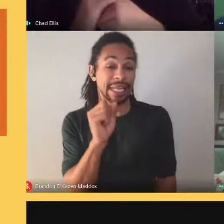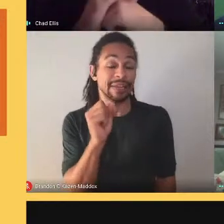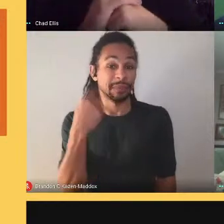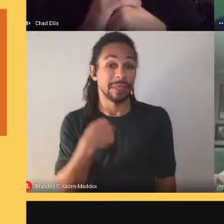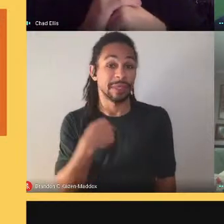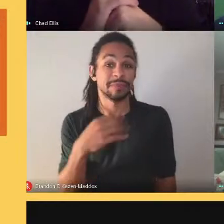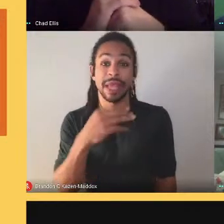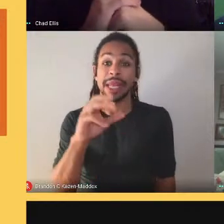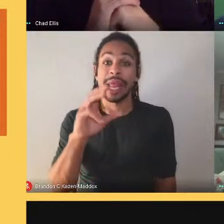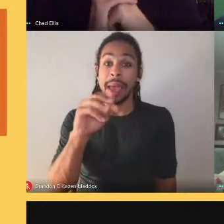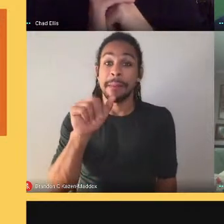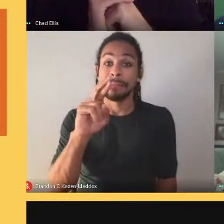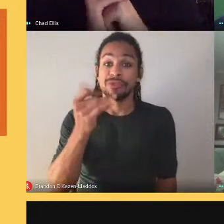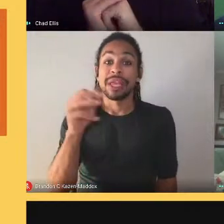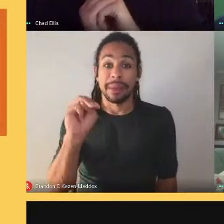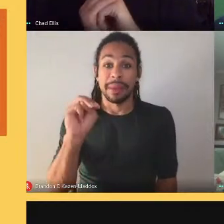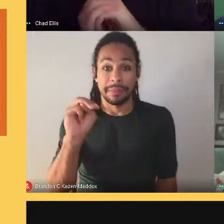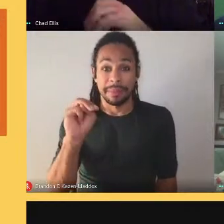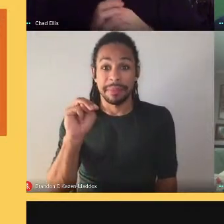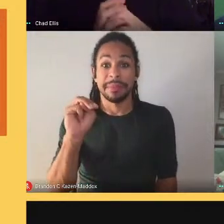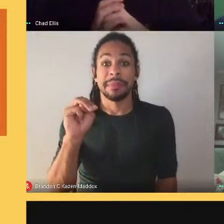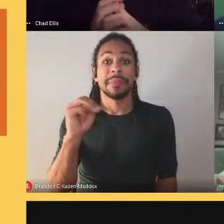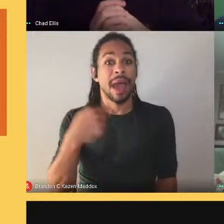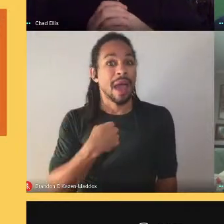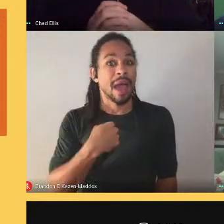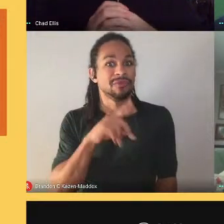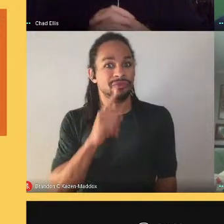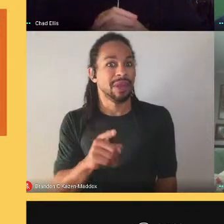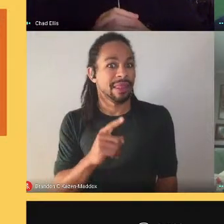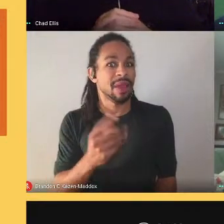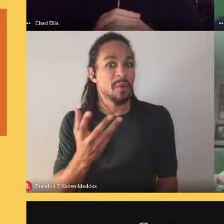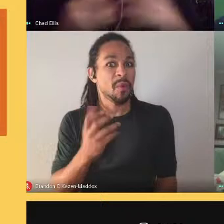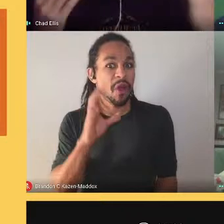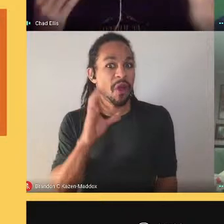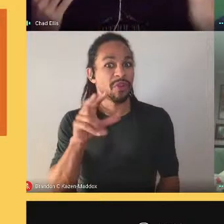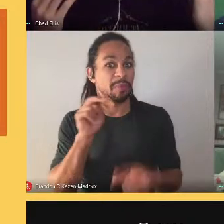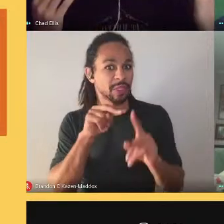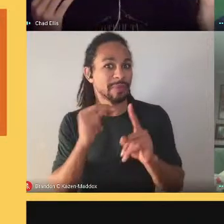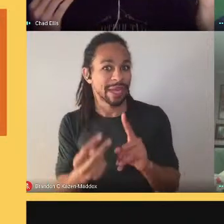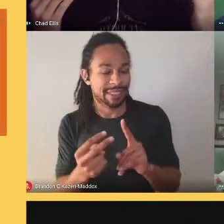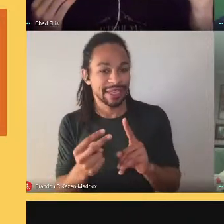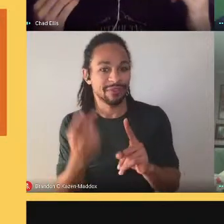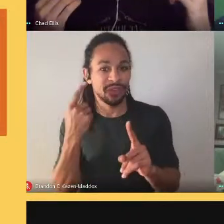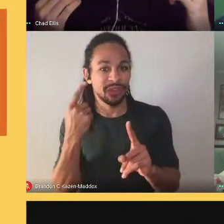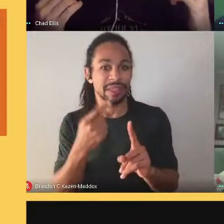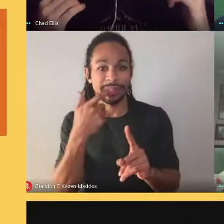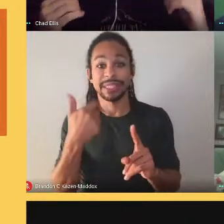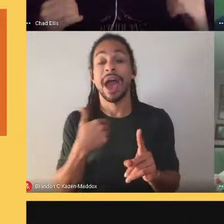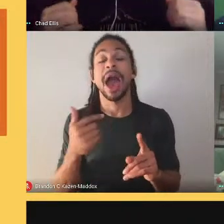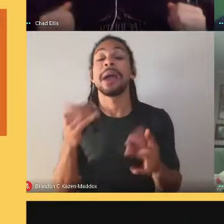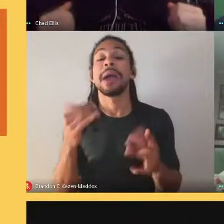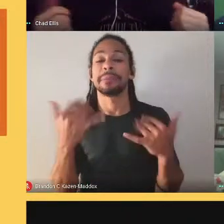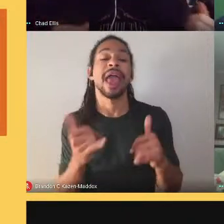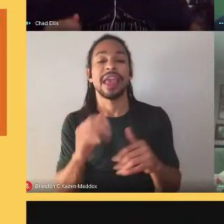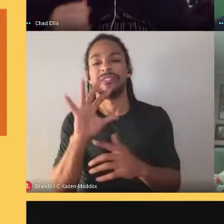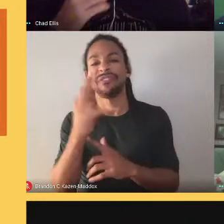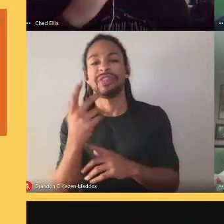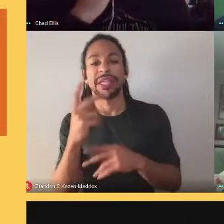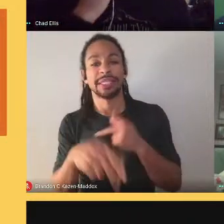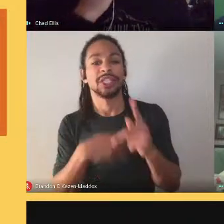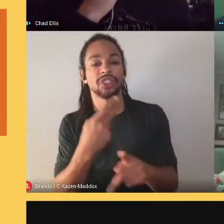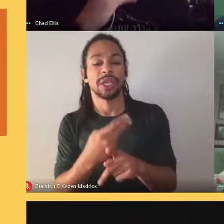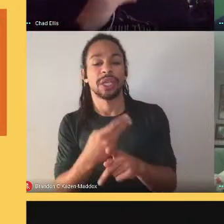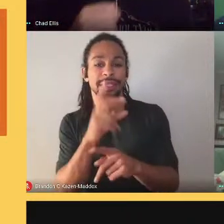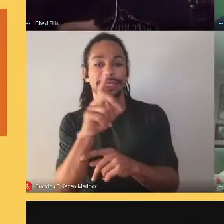am dying to get your perspective on is because I play fifth edition pretty regularly. We recently converted over,